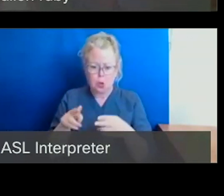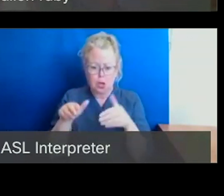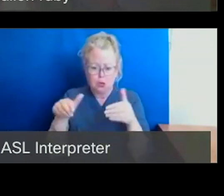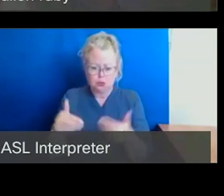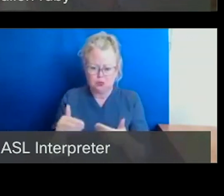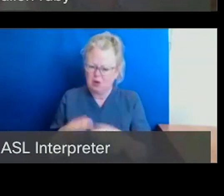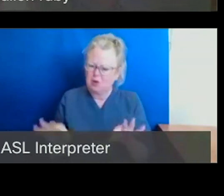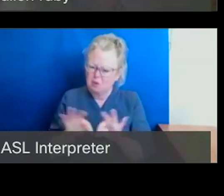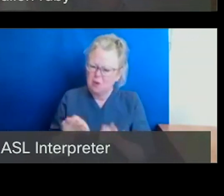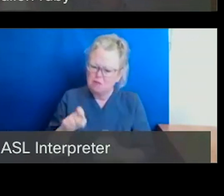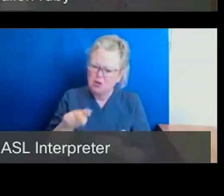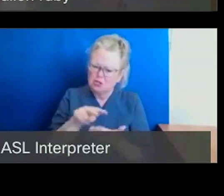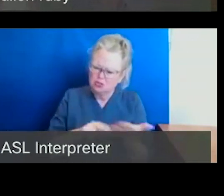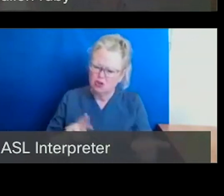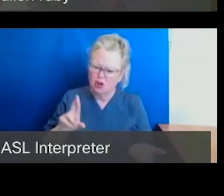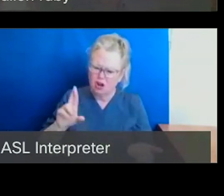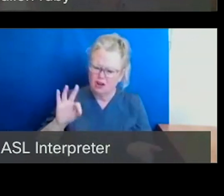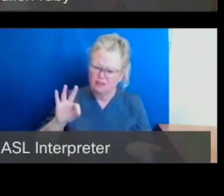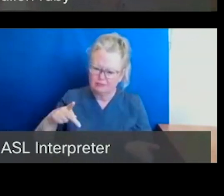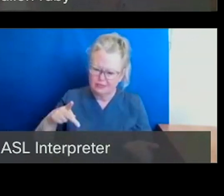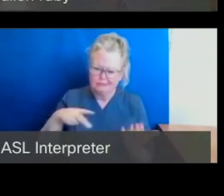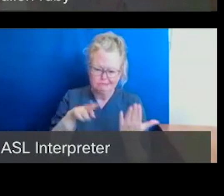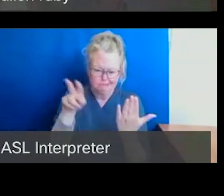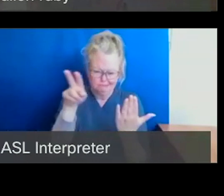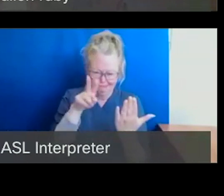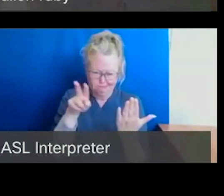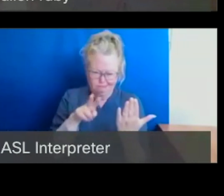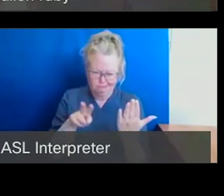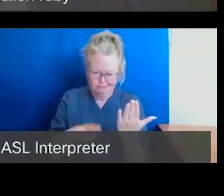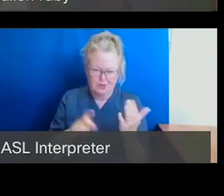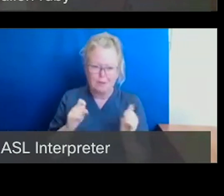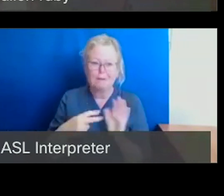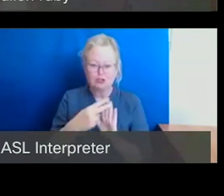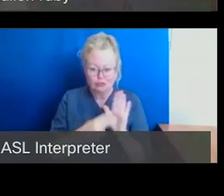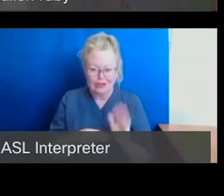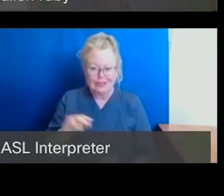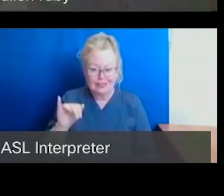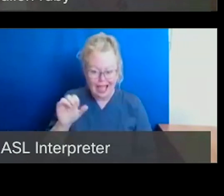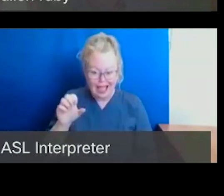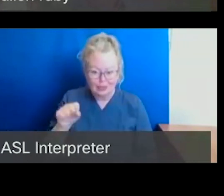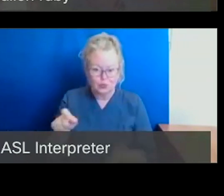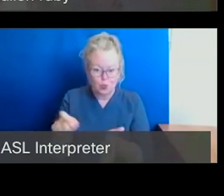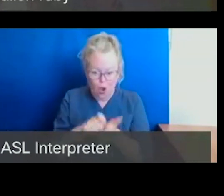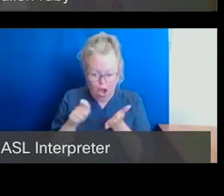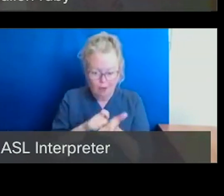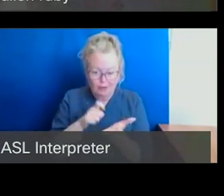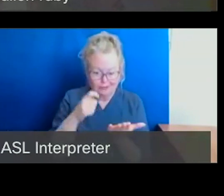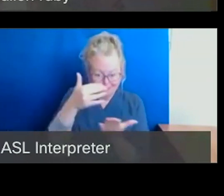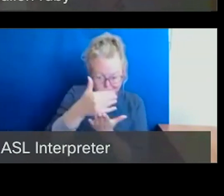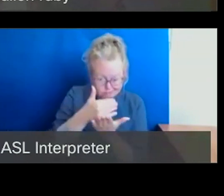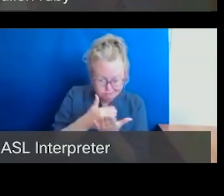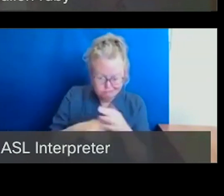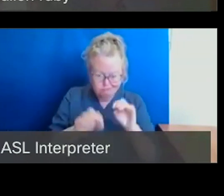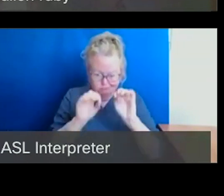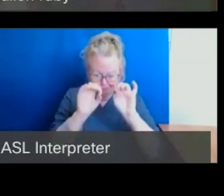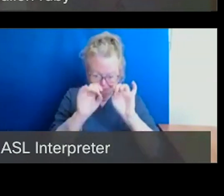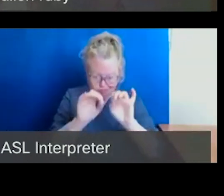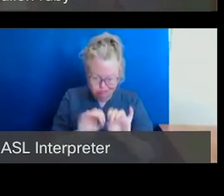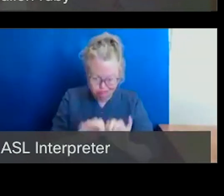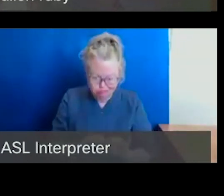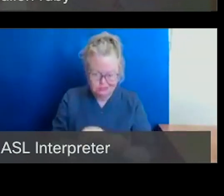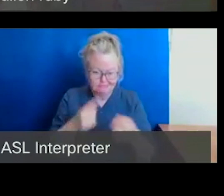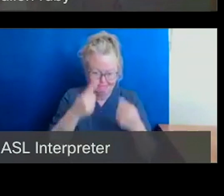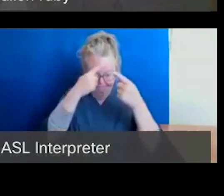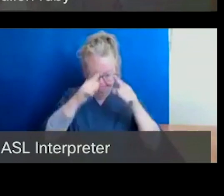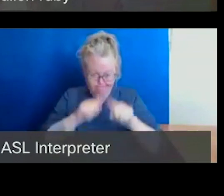for applications and reading the IES application submission guide. The request for applications will ensure that you